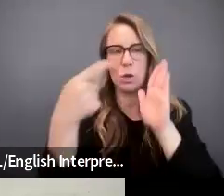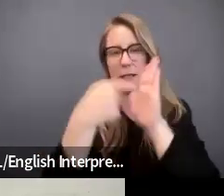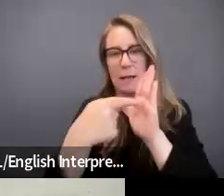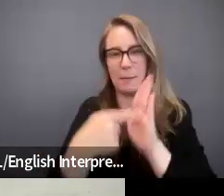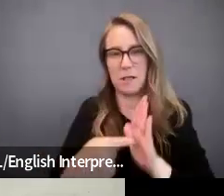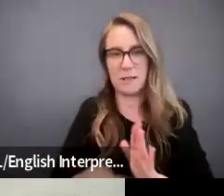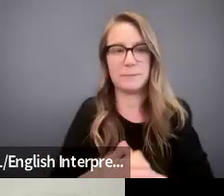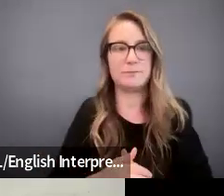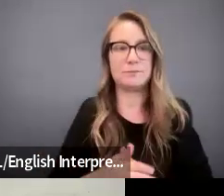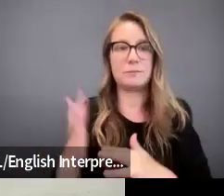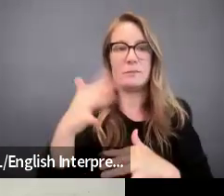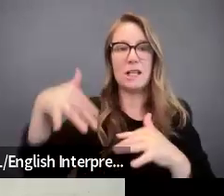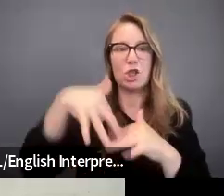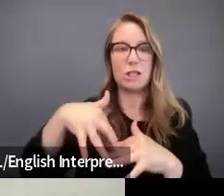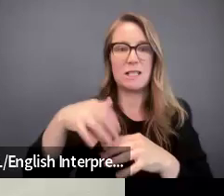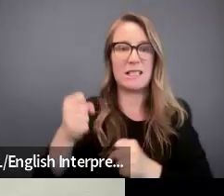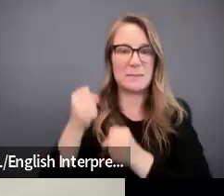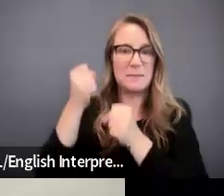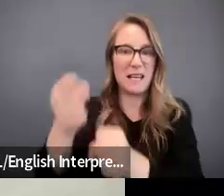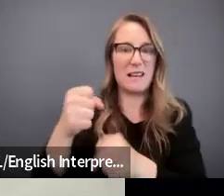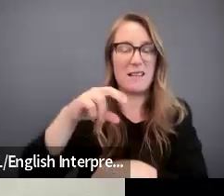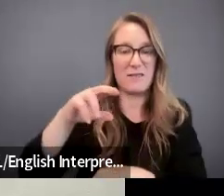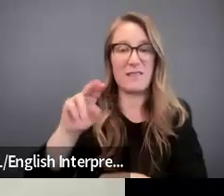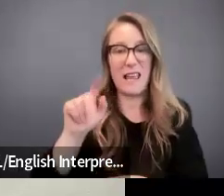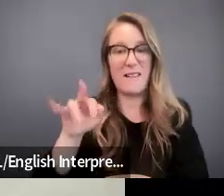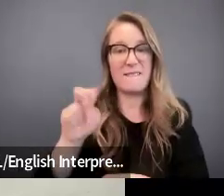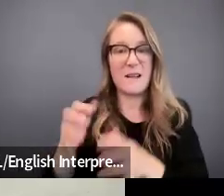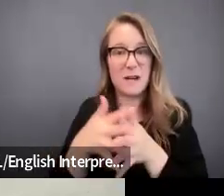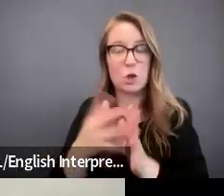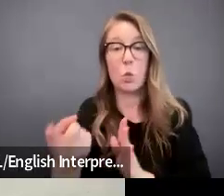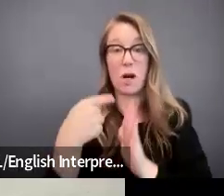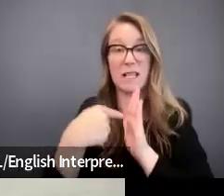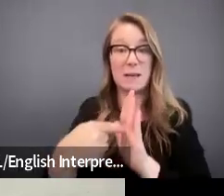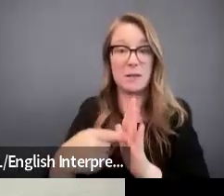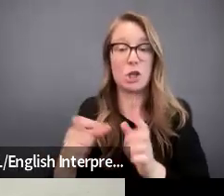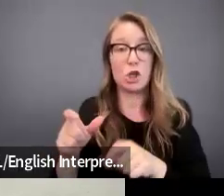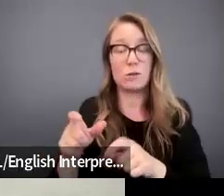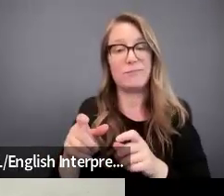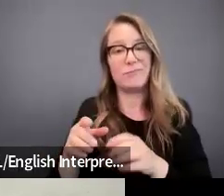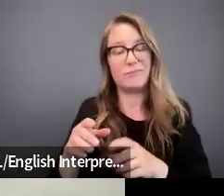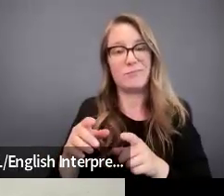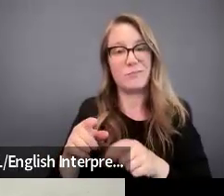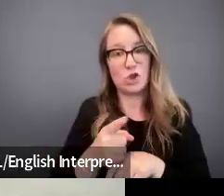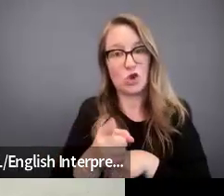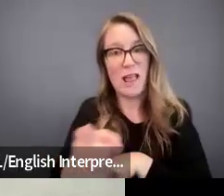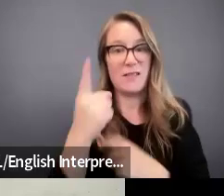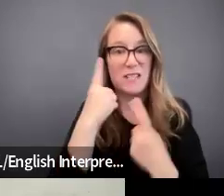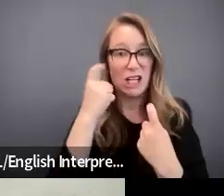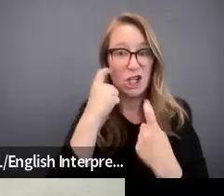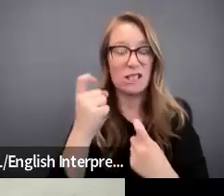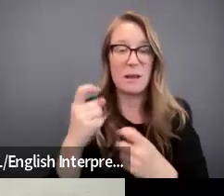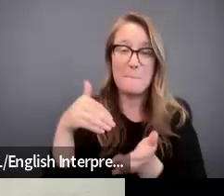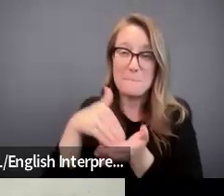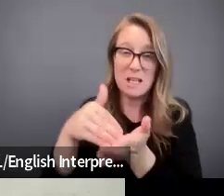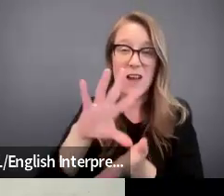examples. The indigenous displacement of Native Americans. One example is the Trail of Tears. The millions of